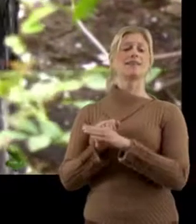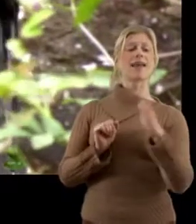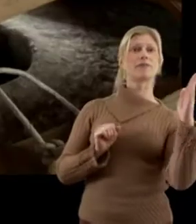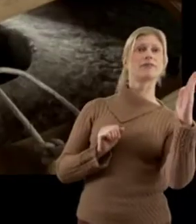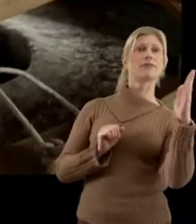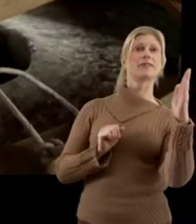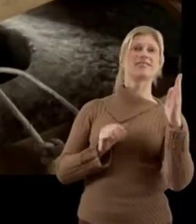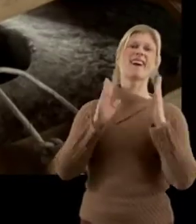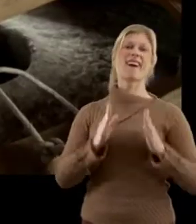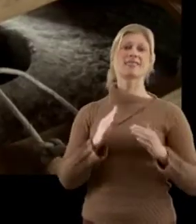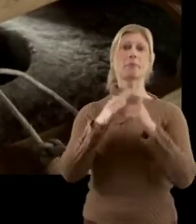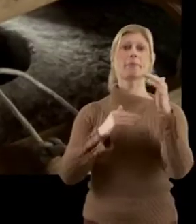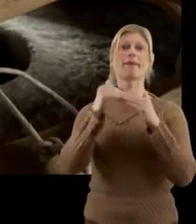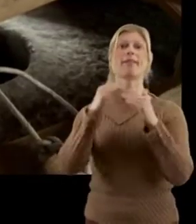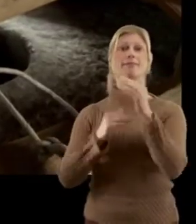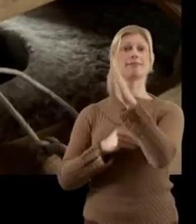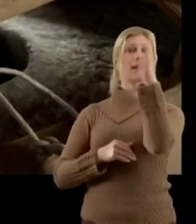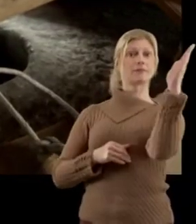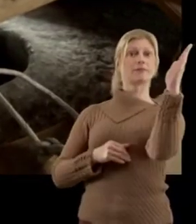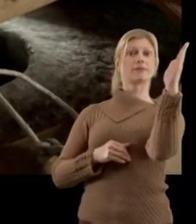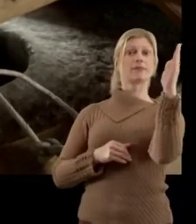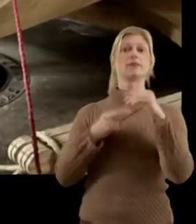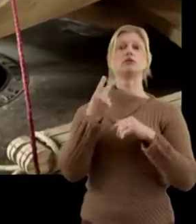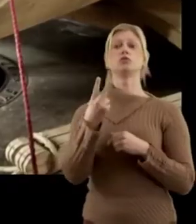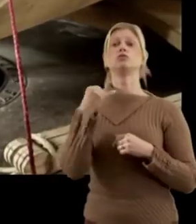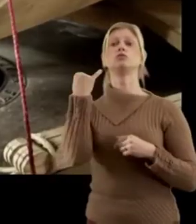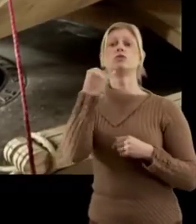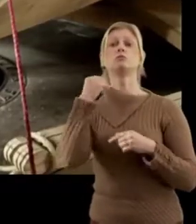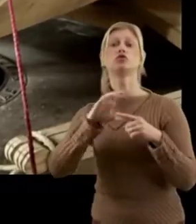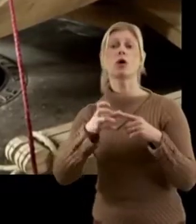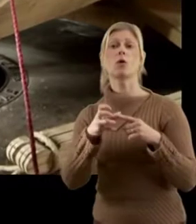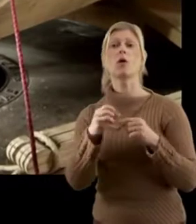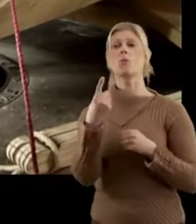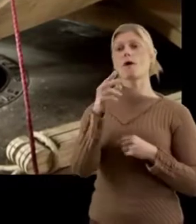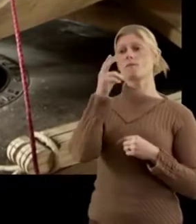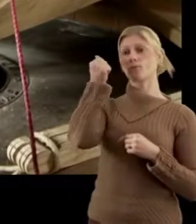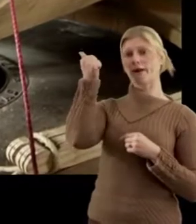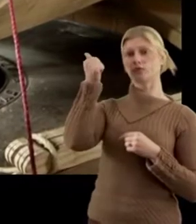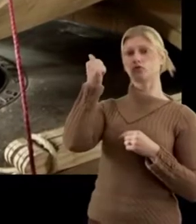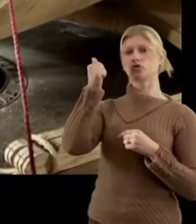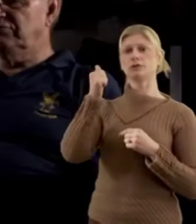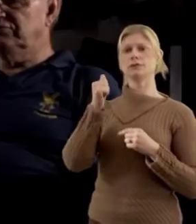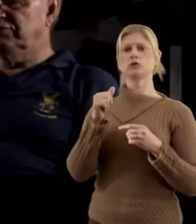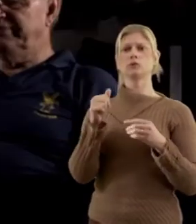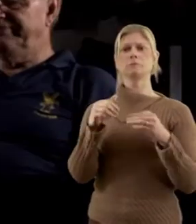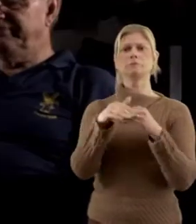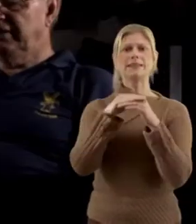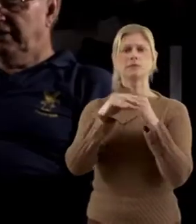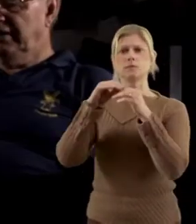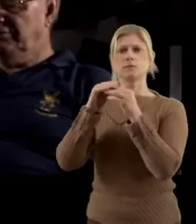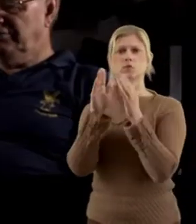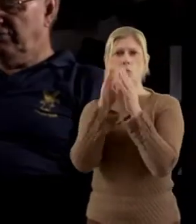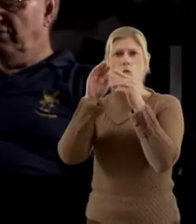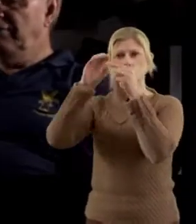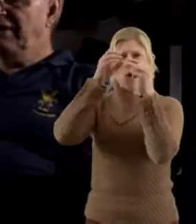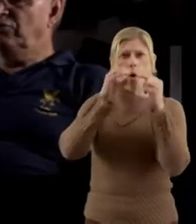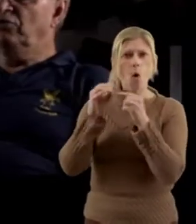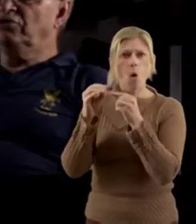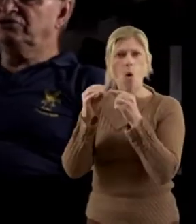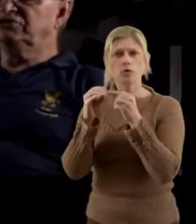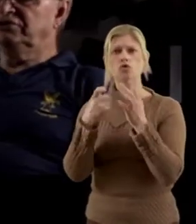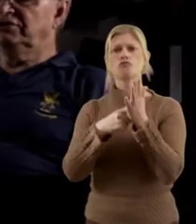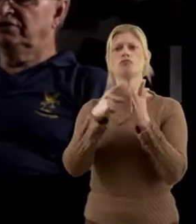left-handed. There is 2 Derbyshire stones and 1 French one. The consists of smaller stones. It's